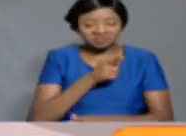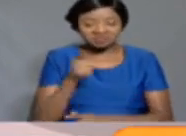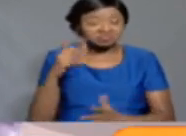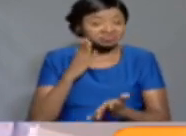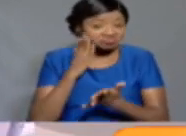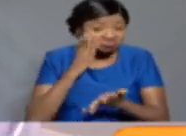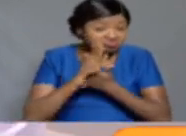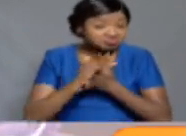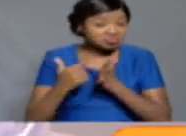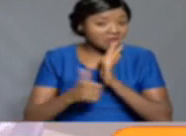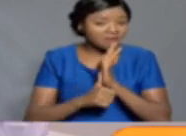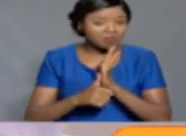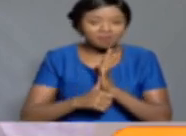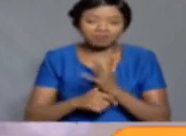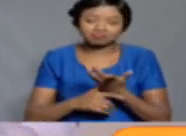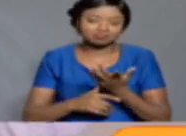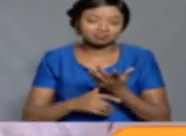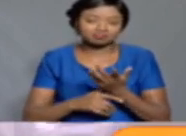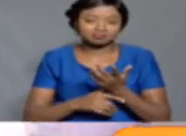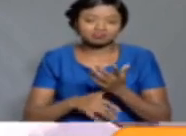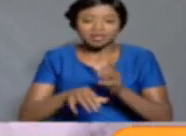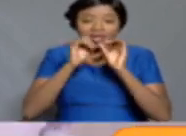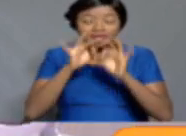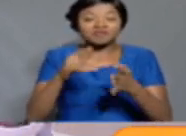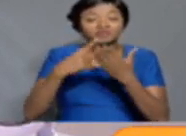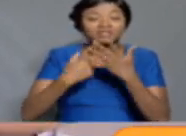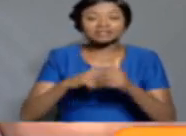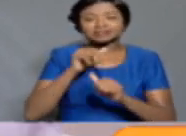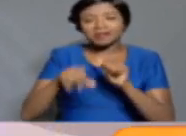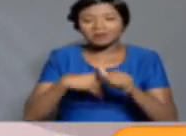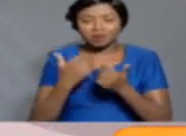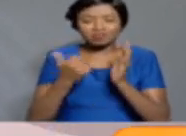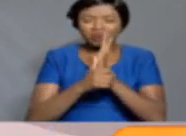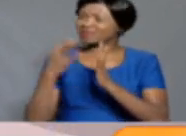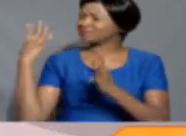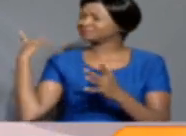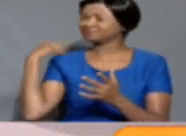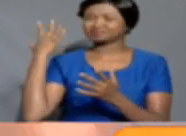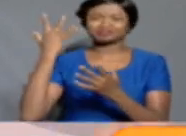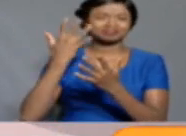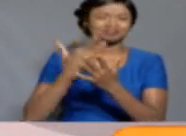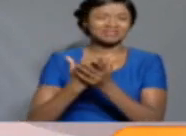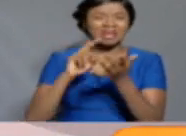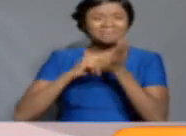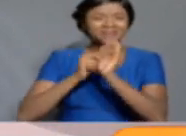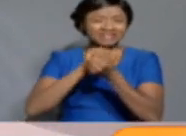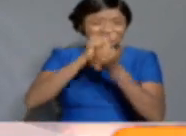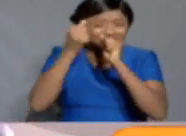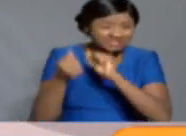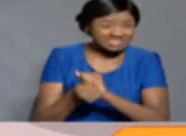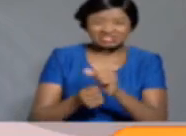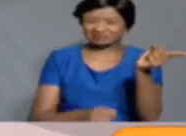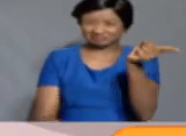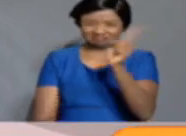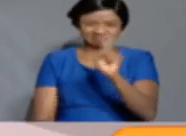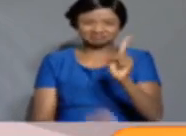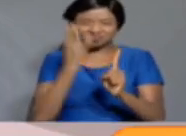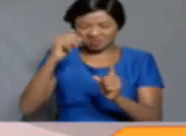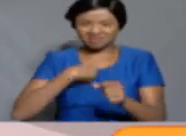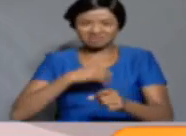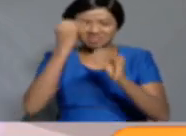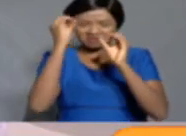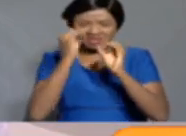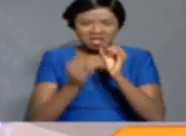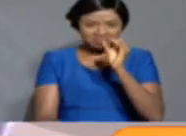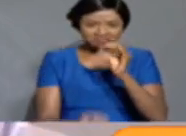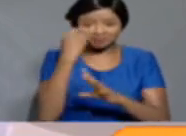issue. Because if you're talking about problems that have always been there, they're not going to change because you've said the whole system or because you've done a new